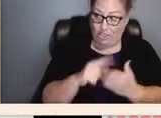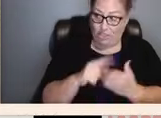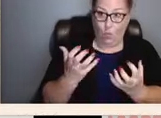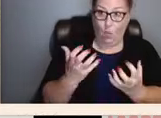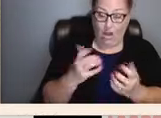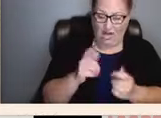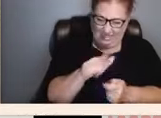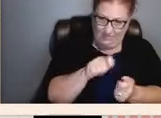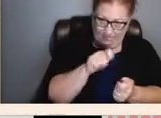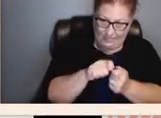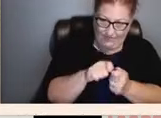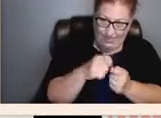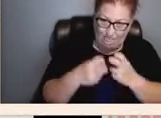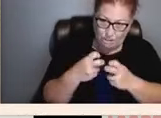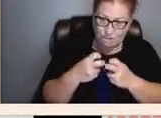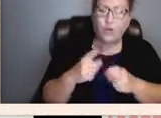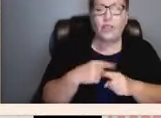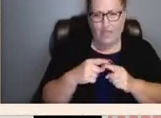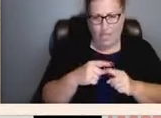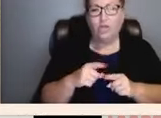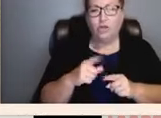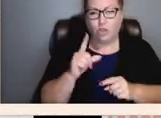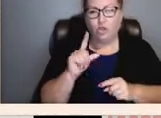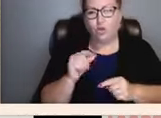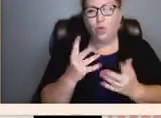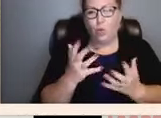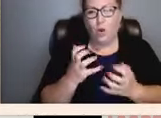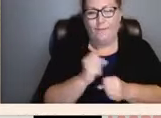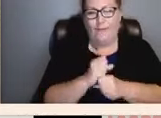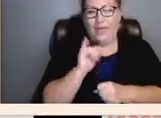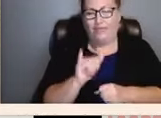issue, then you do want to make it